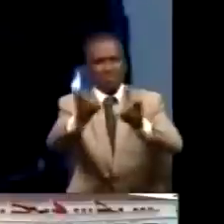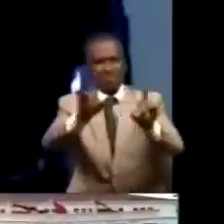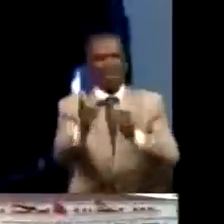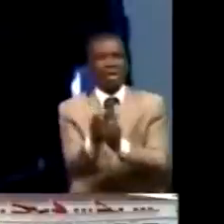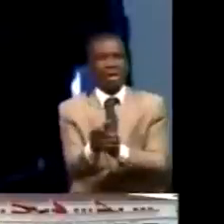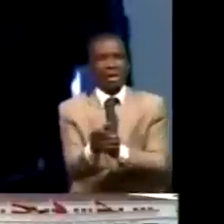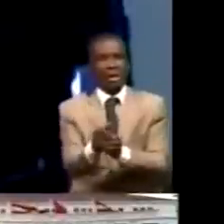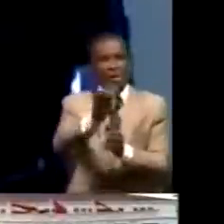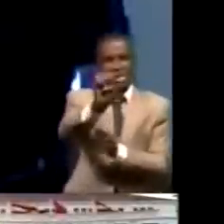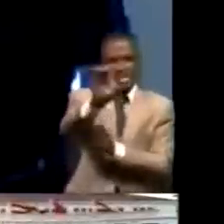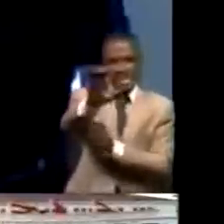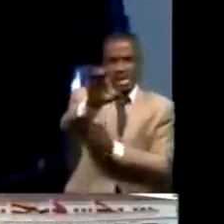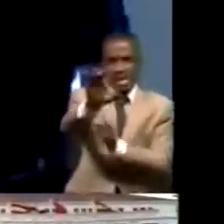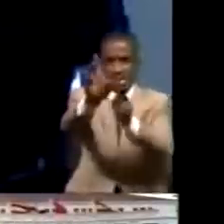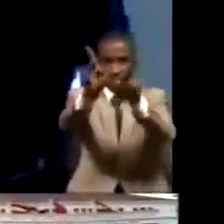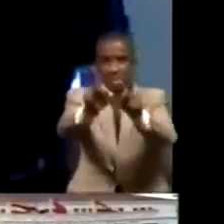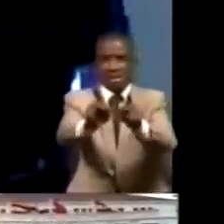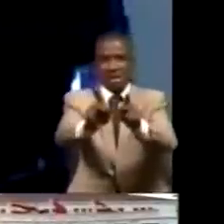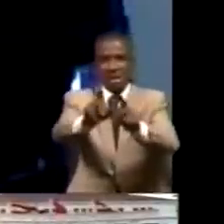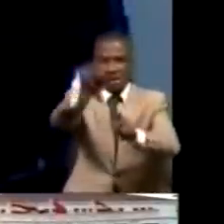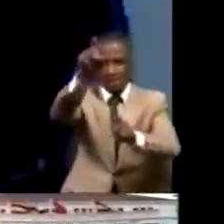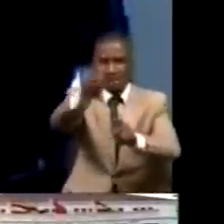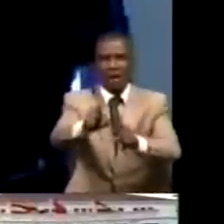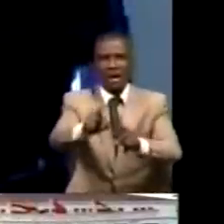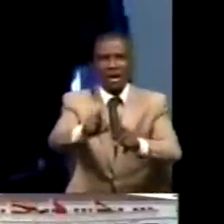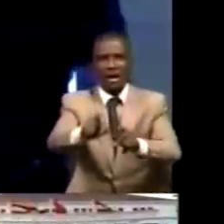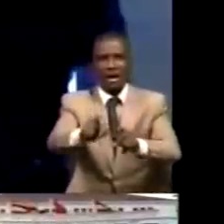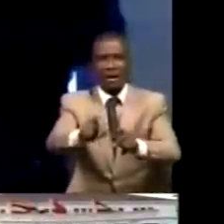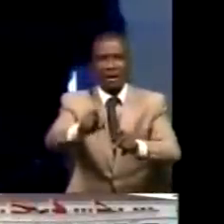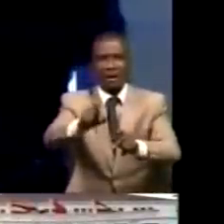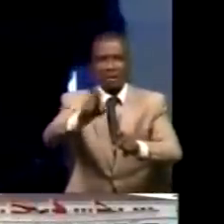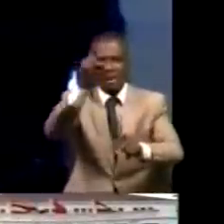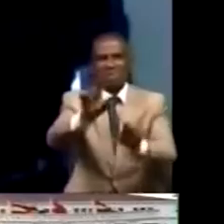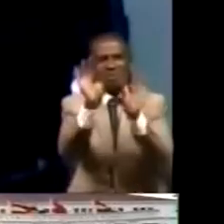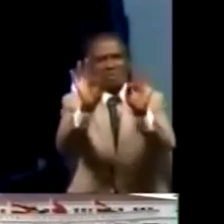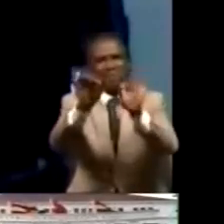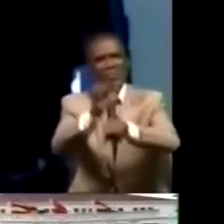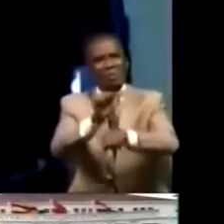returning officer was also supposed to be an independent